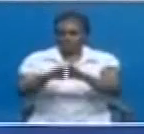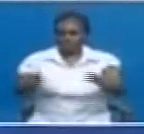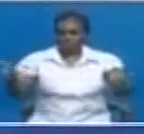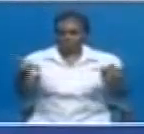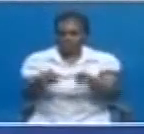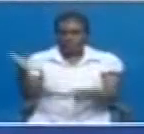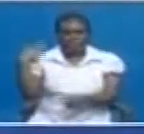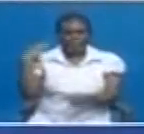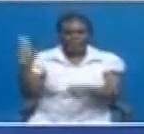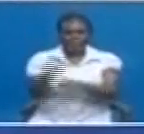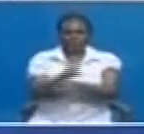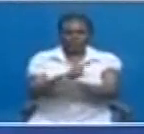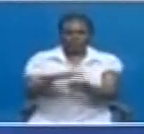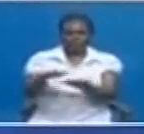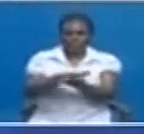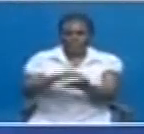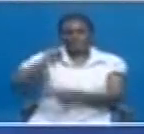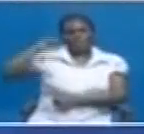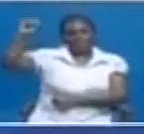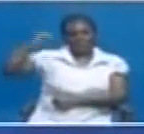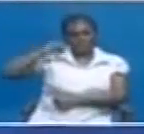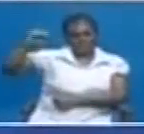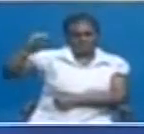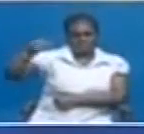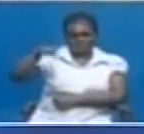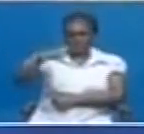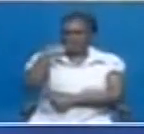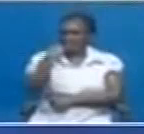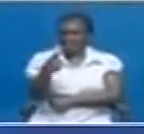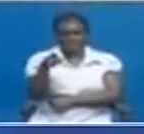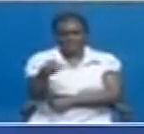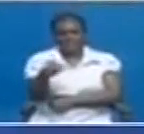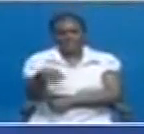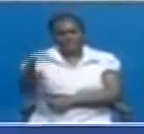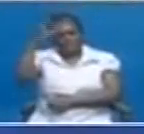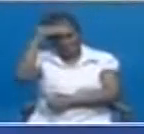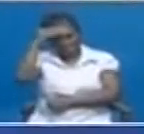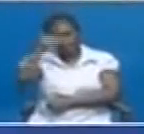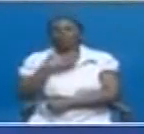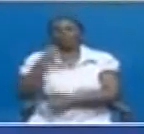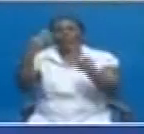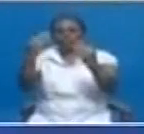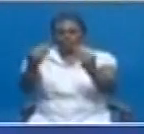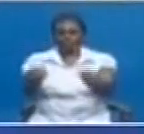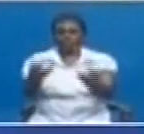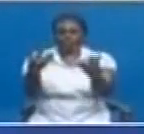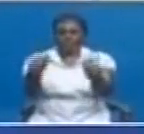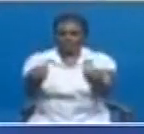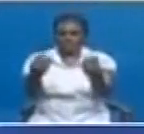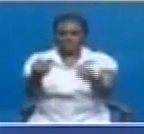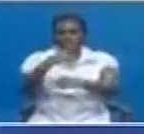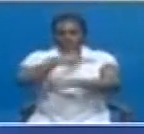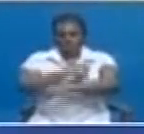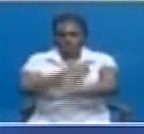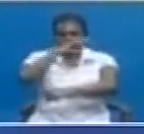have in the past been used as baits for political maneuvers, something that the Parliamentary Committee on Education once addressed to make it easier for schools